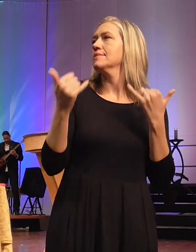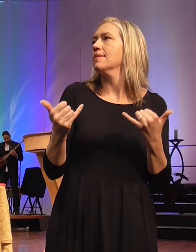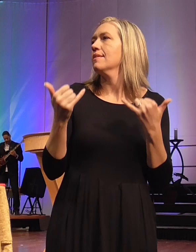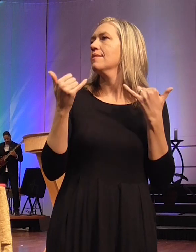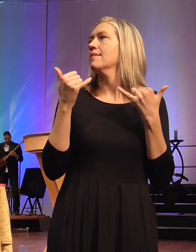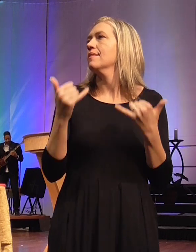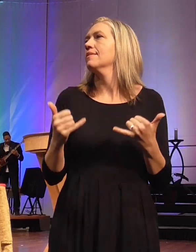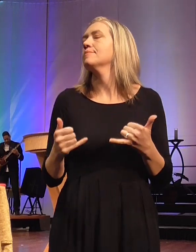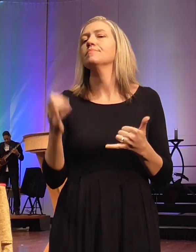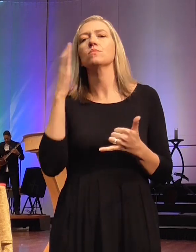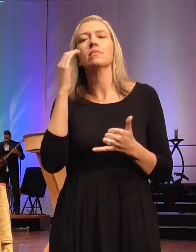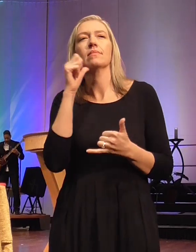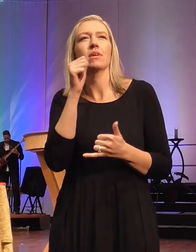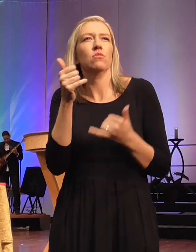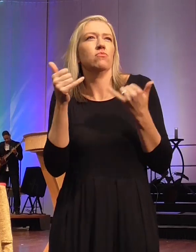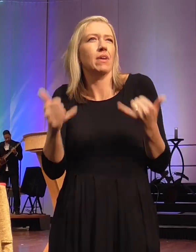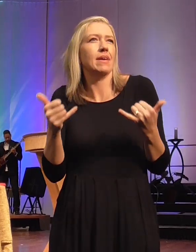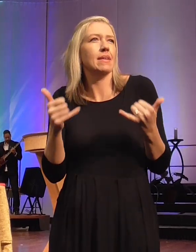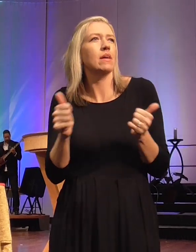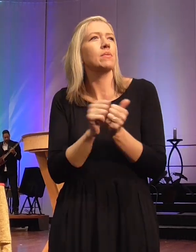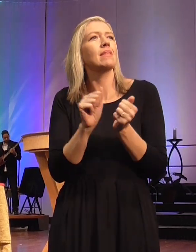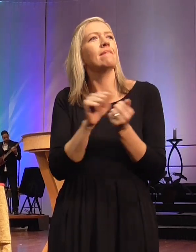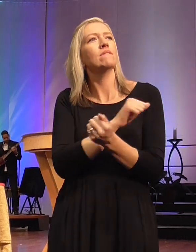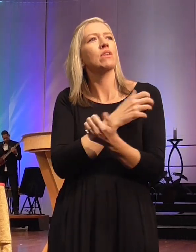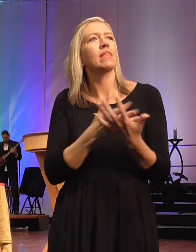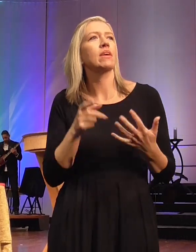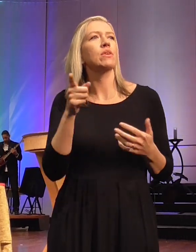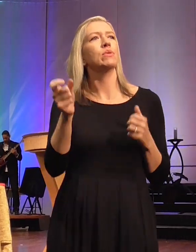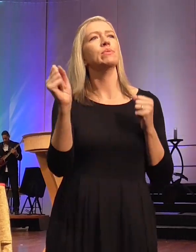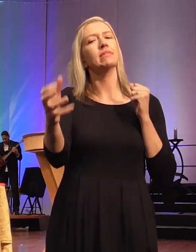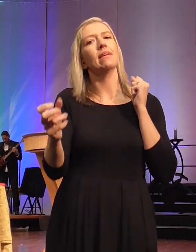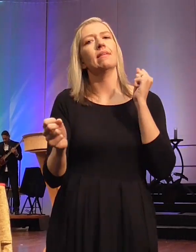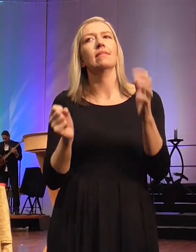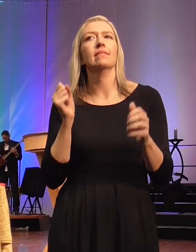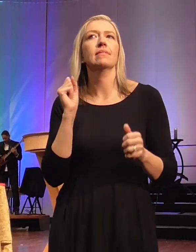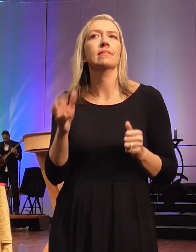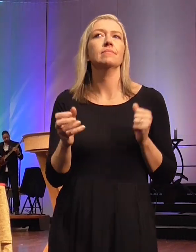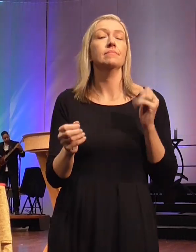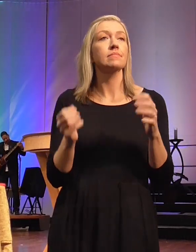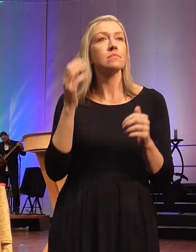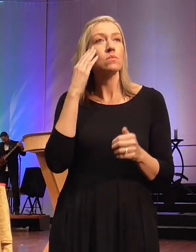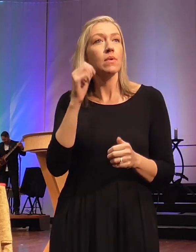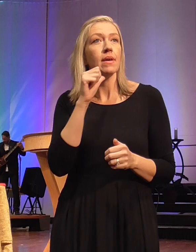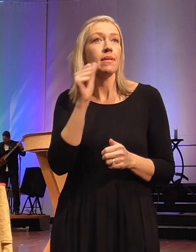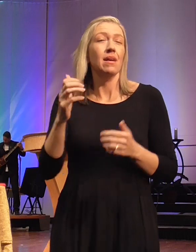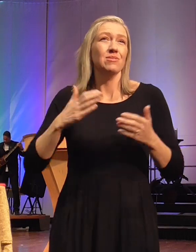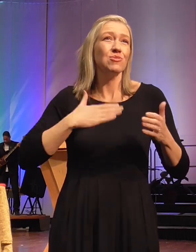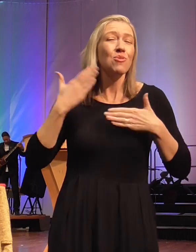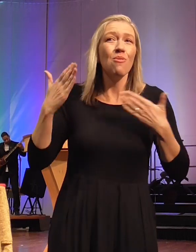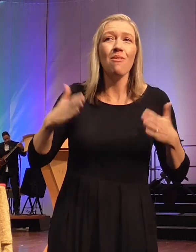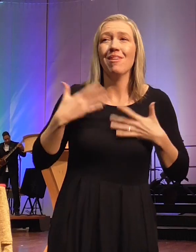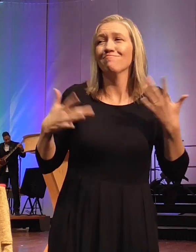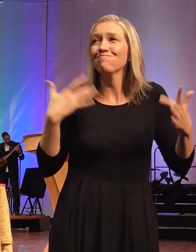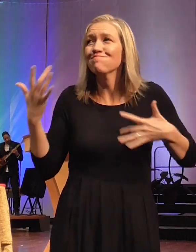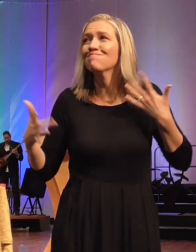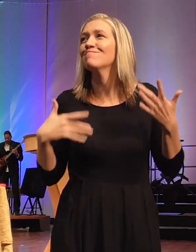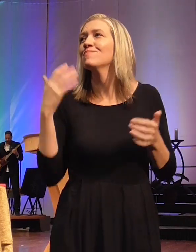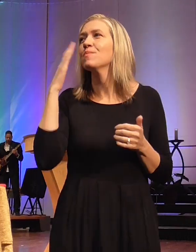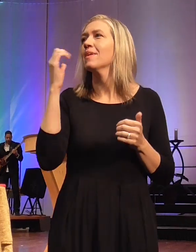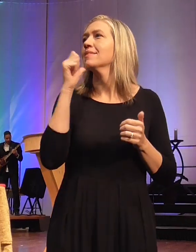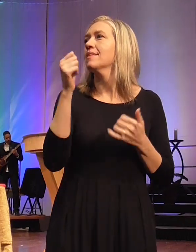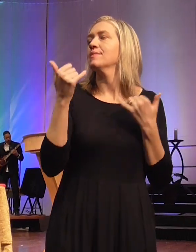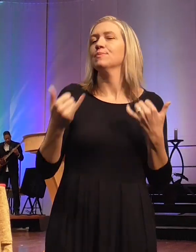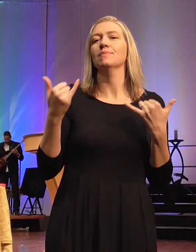today? Why not right now with everything you say? Why not joy? Why